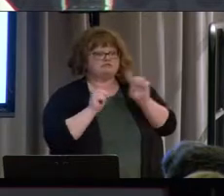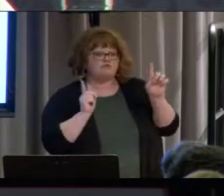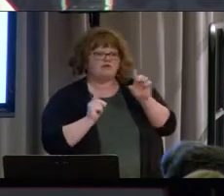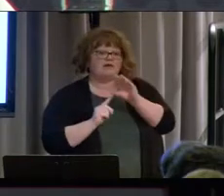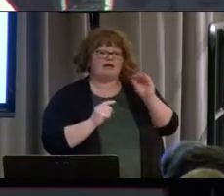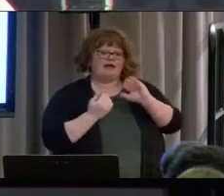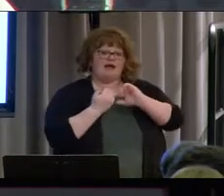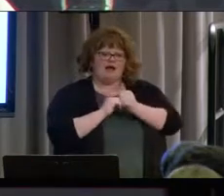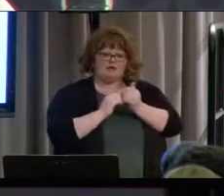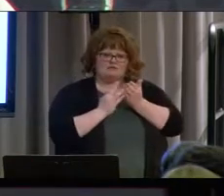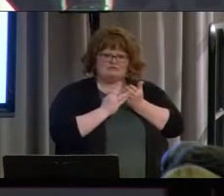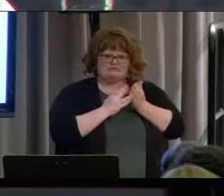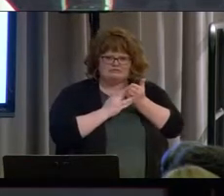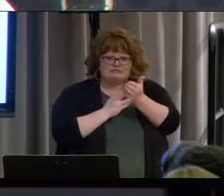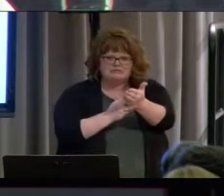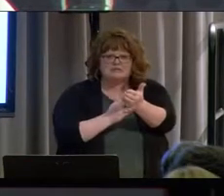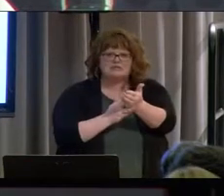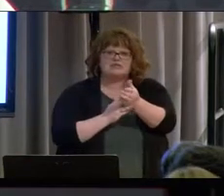navigating that,